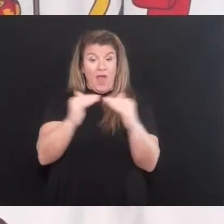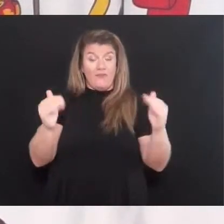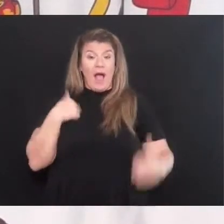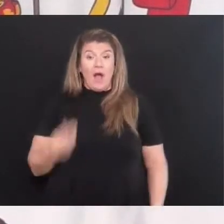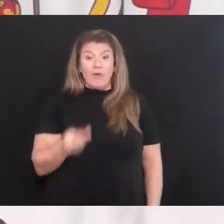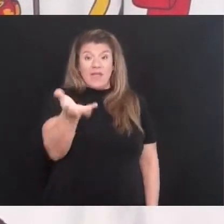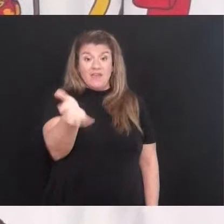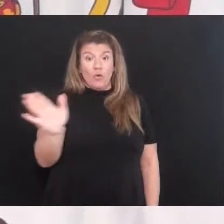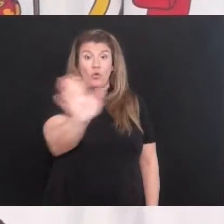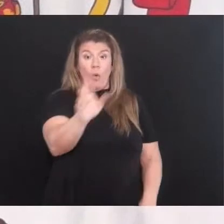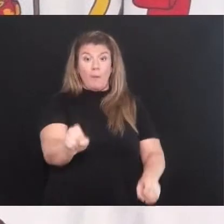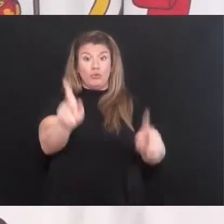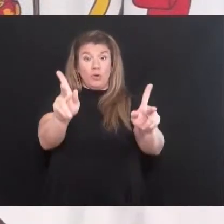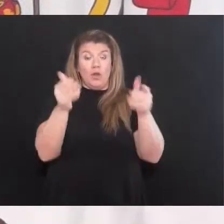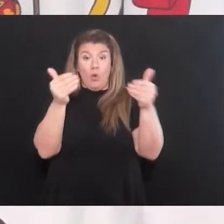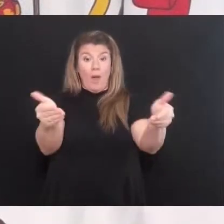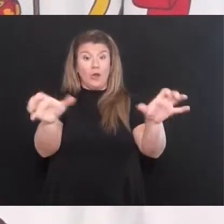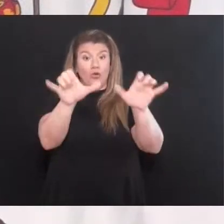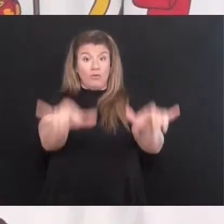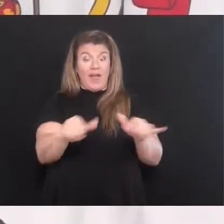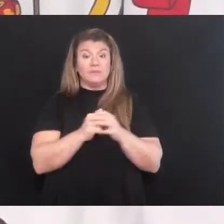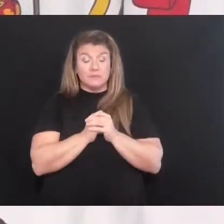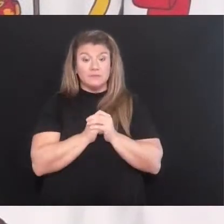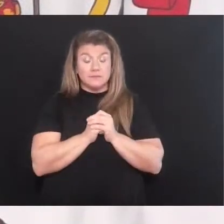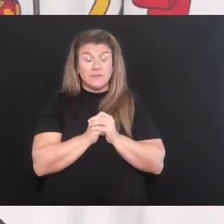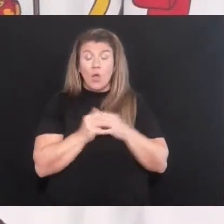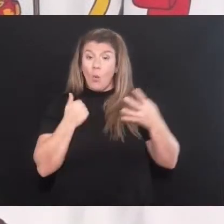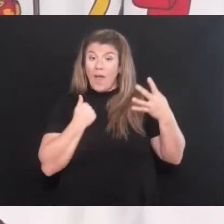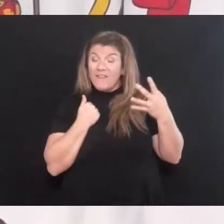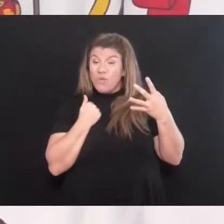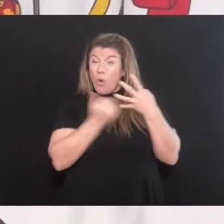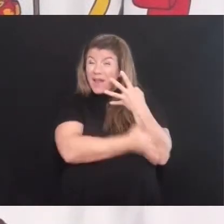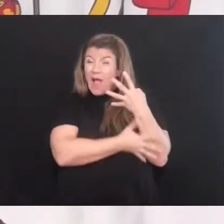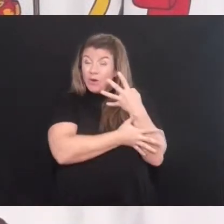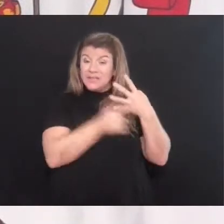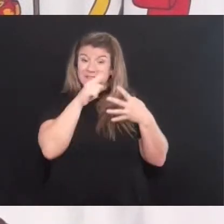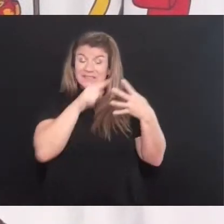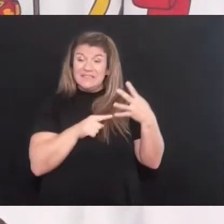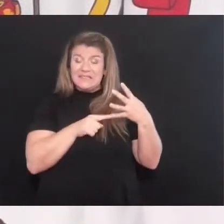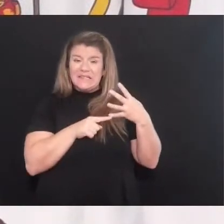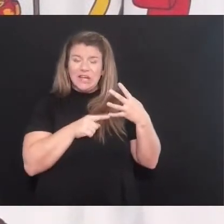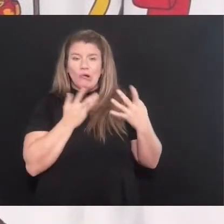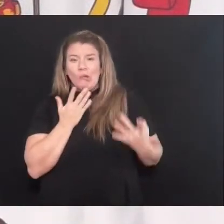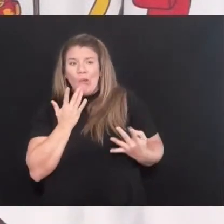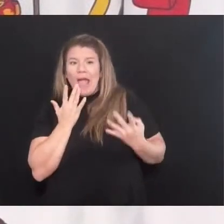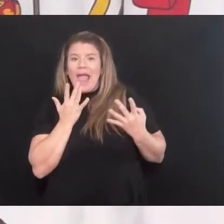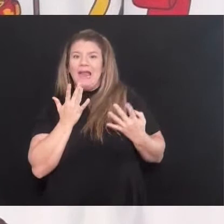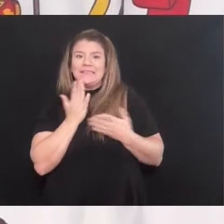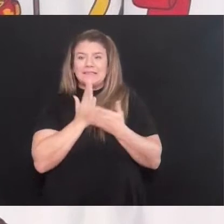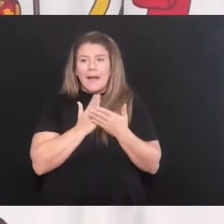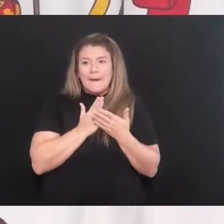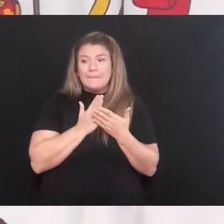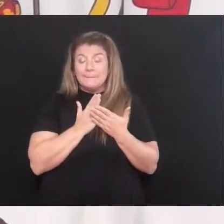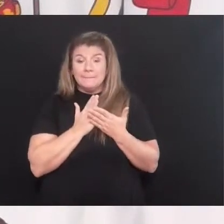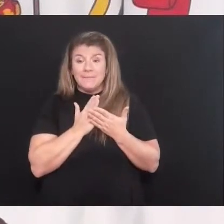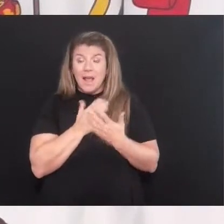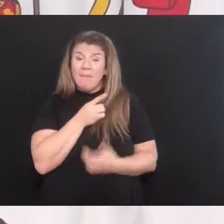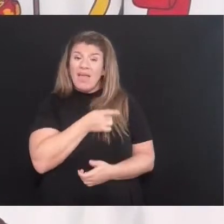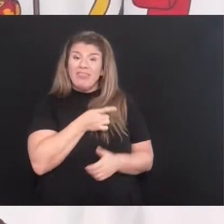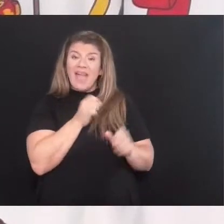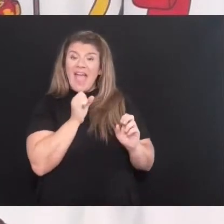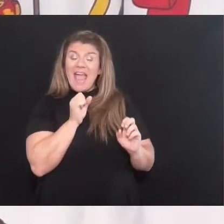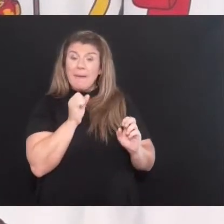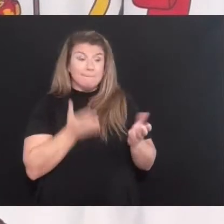that opportunity to be able to do that. Now, we've got 4 counties that are probably dragging their feet some, but they may very